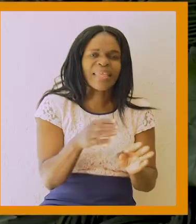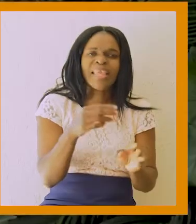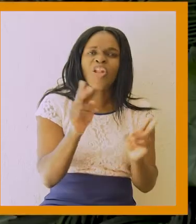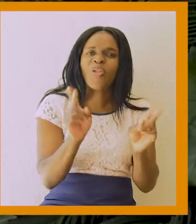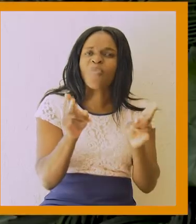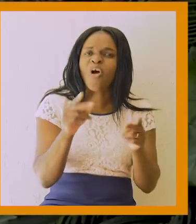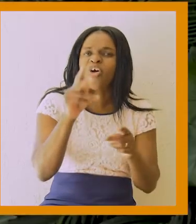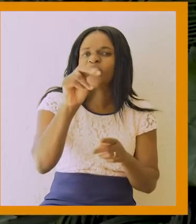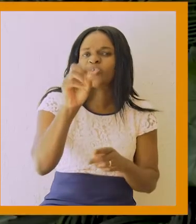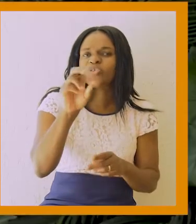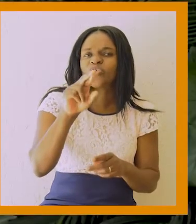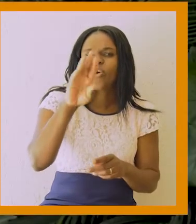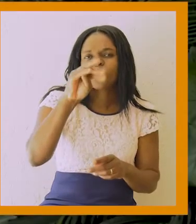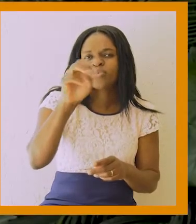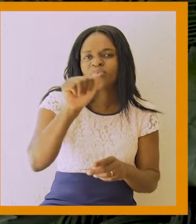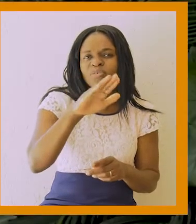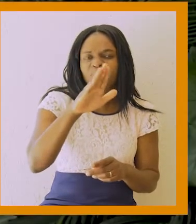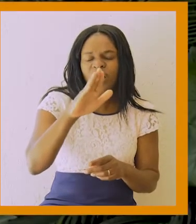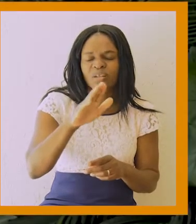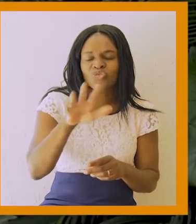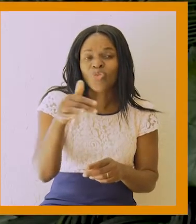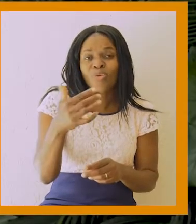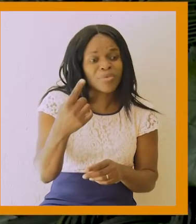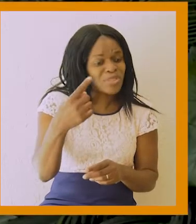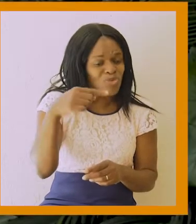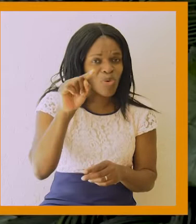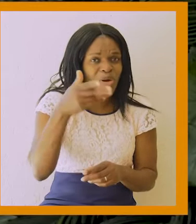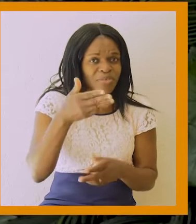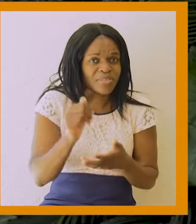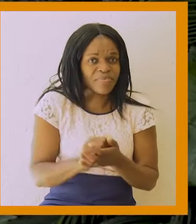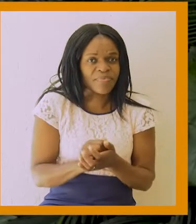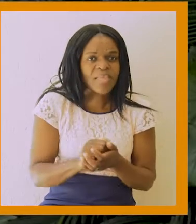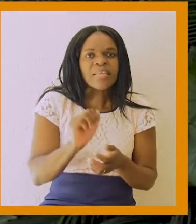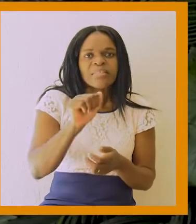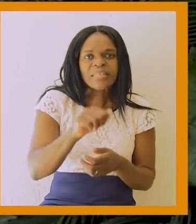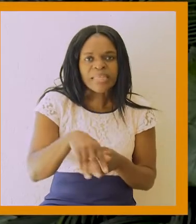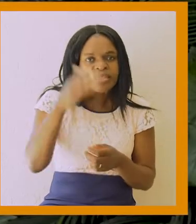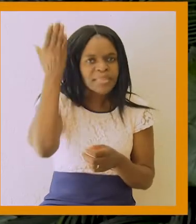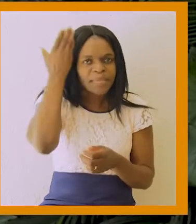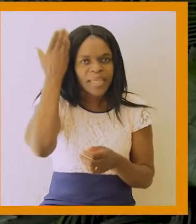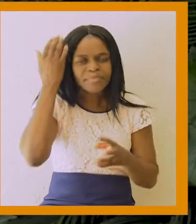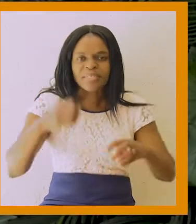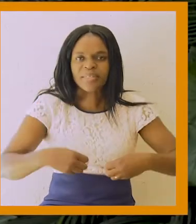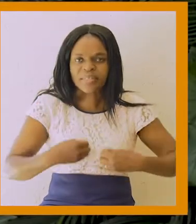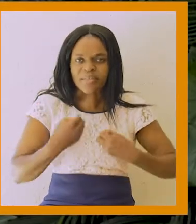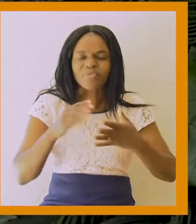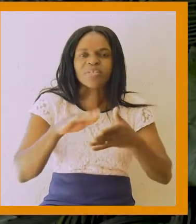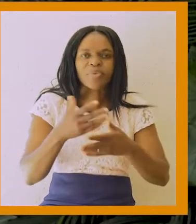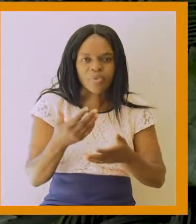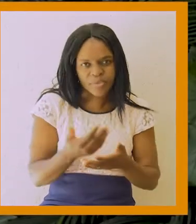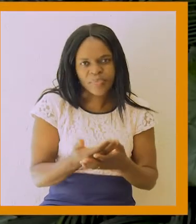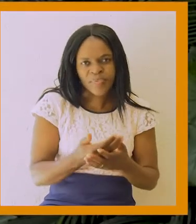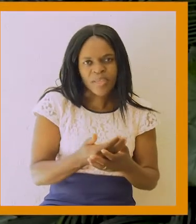And when someone has been abused, they'll then blame themselves that they are to blame. Since society has it